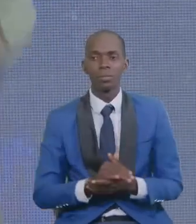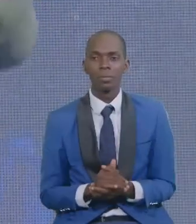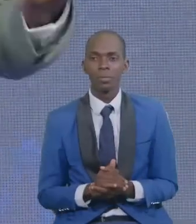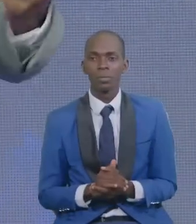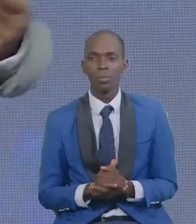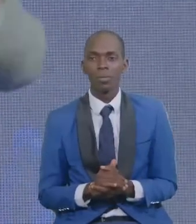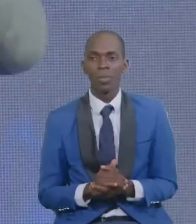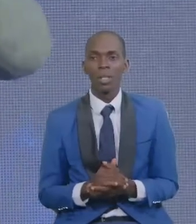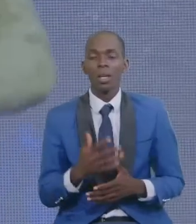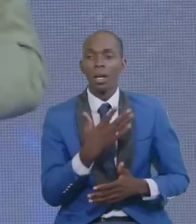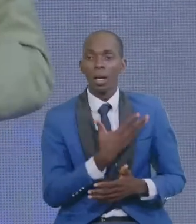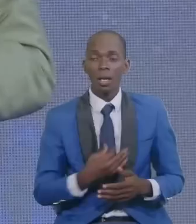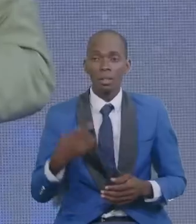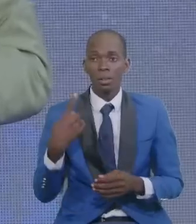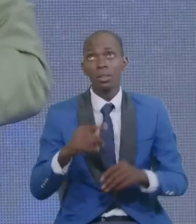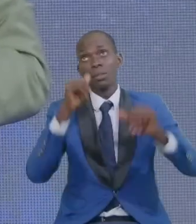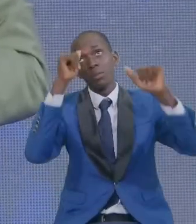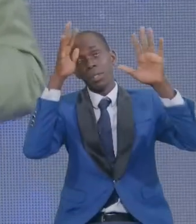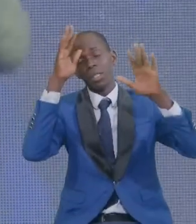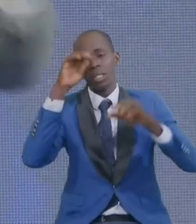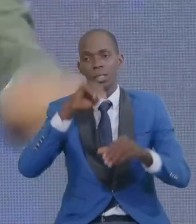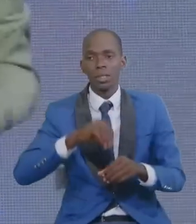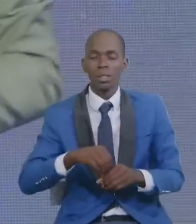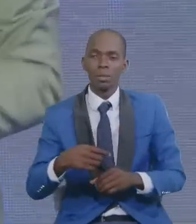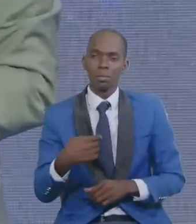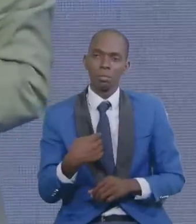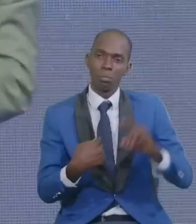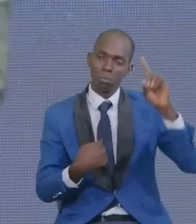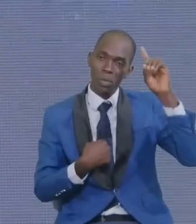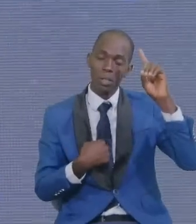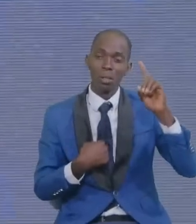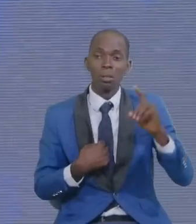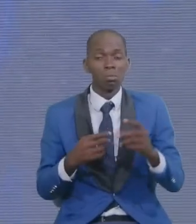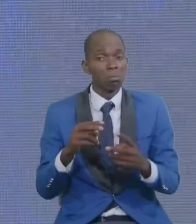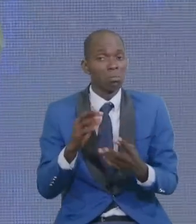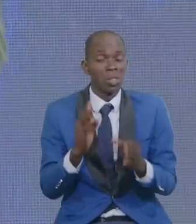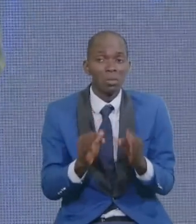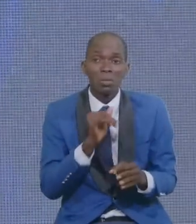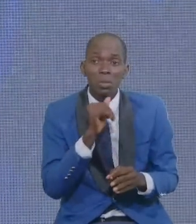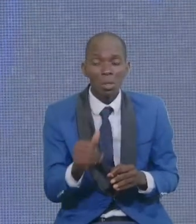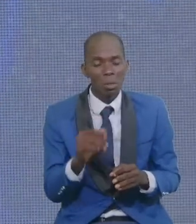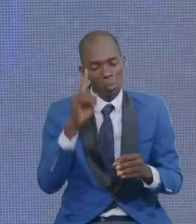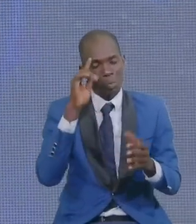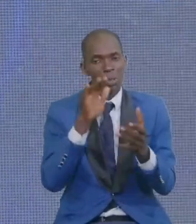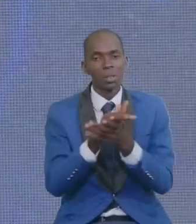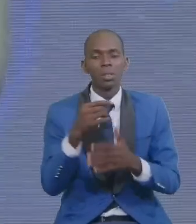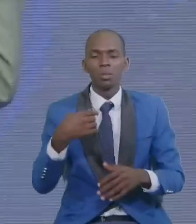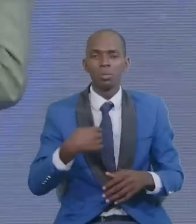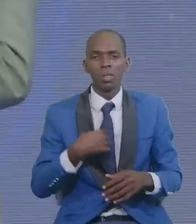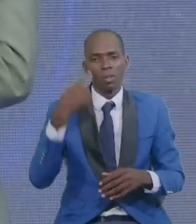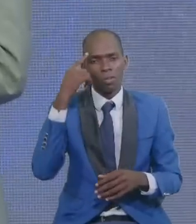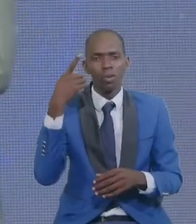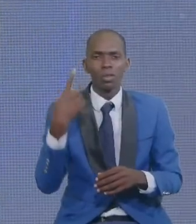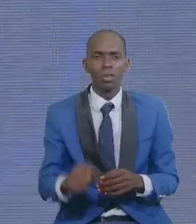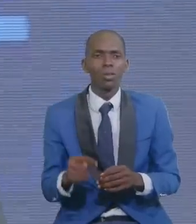and the Father in me. Or else believe me for the very word's